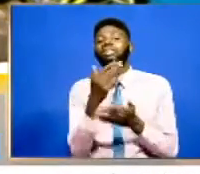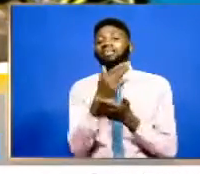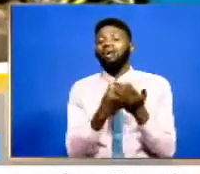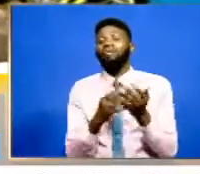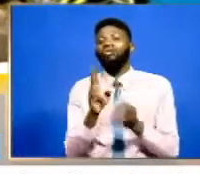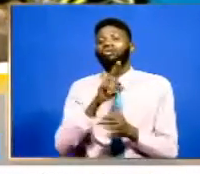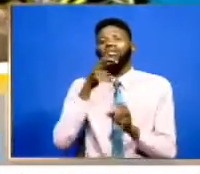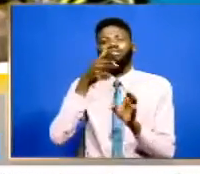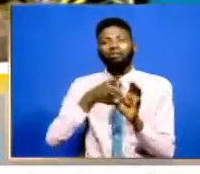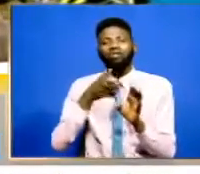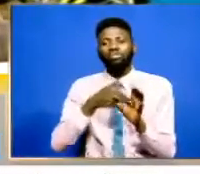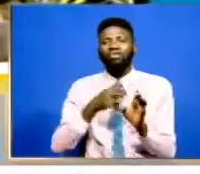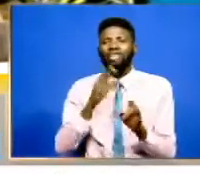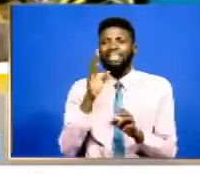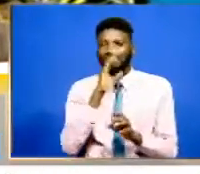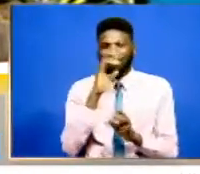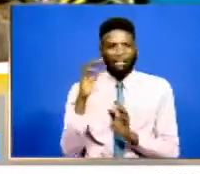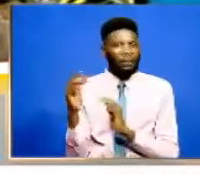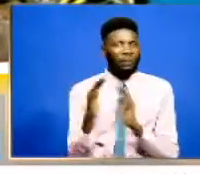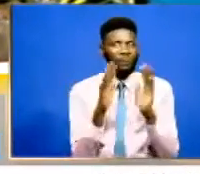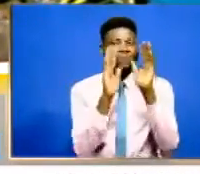fuels. And of course they also